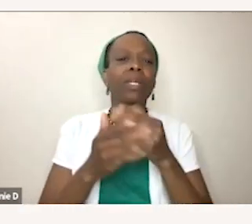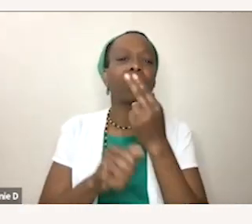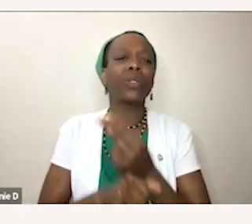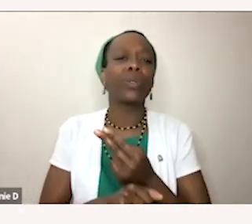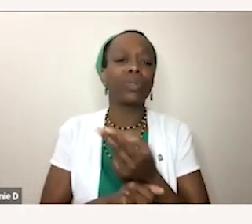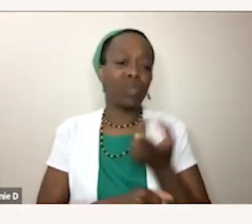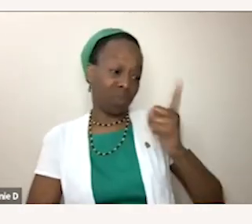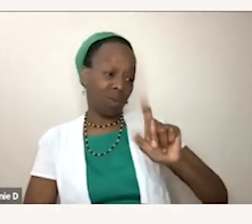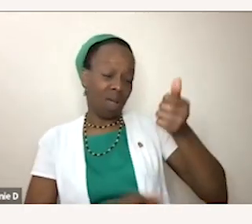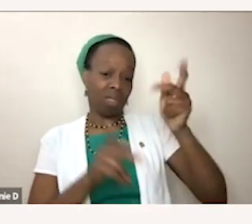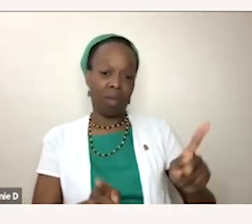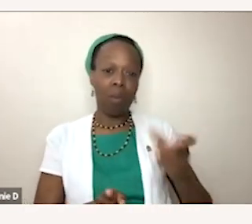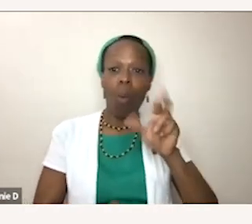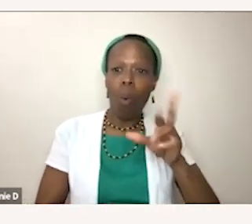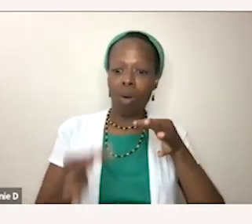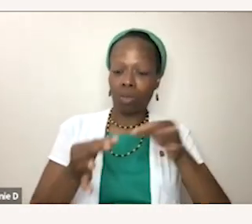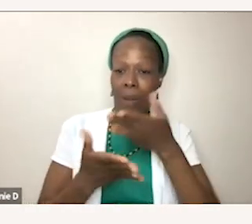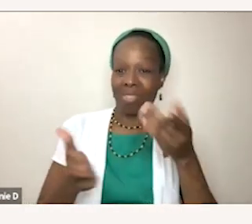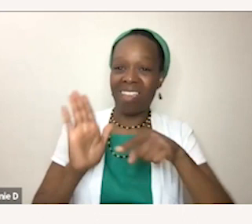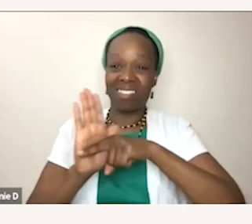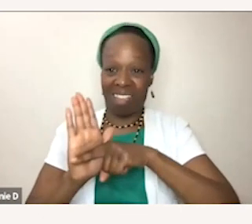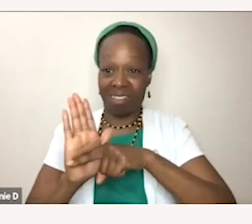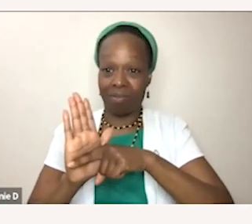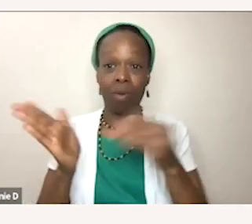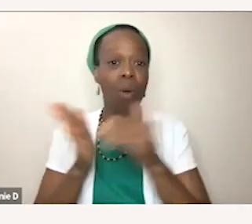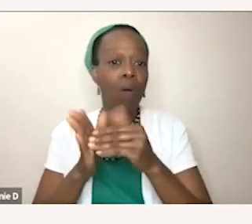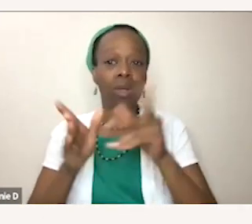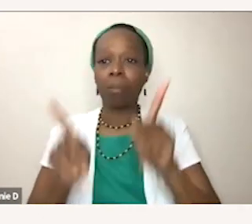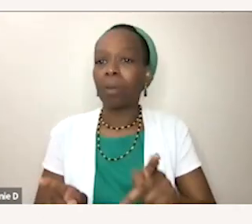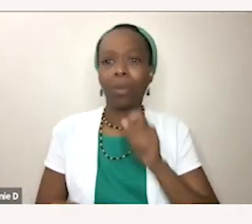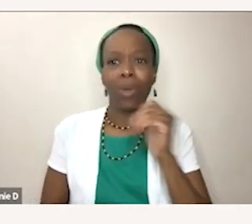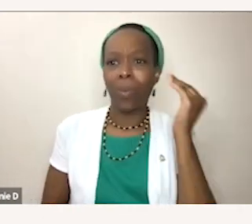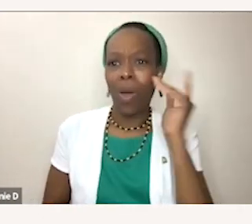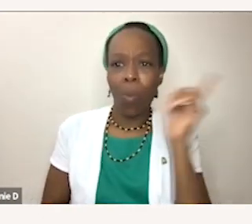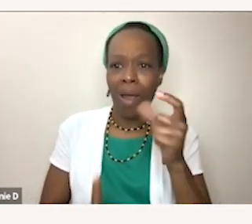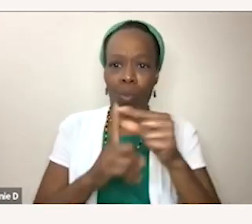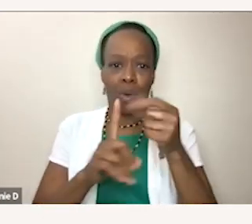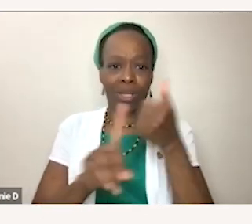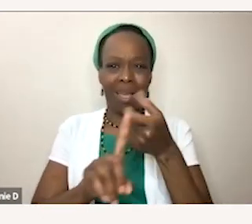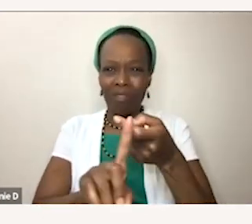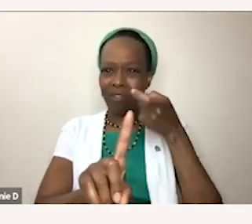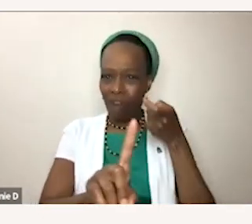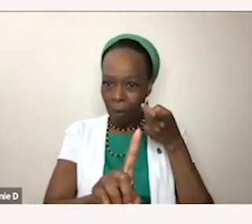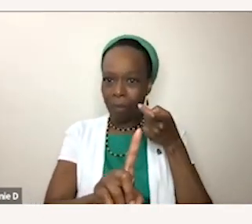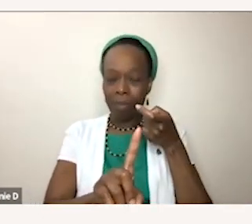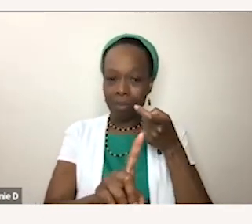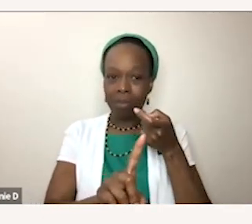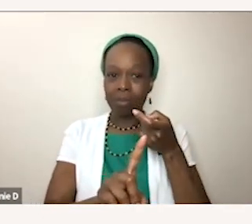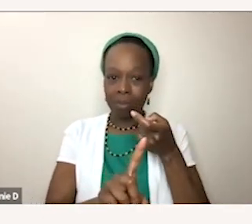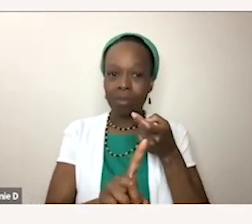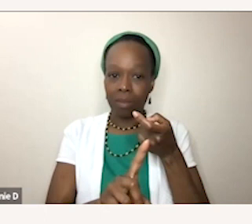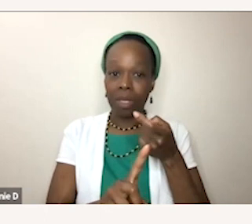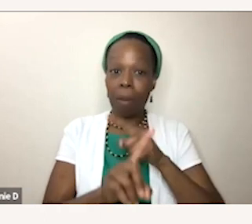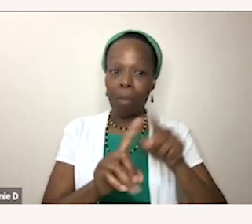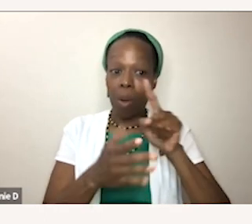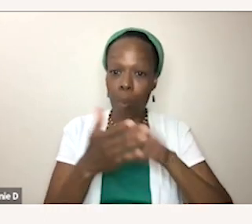describe something as negative. And oftentimes, people don't even realize where these words are coming from, what